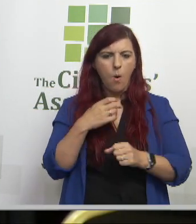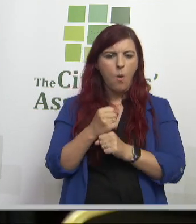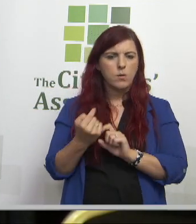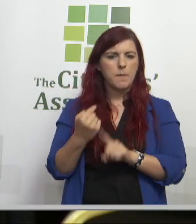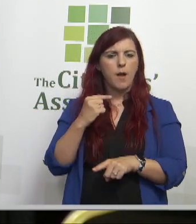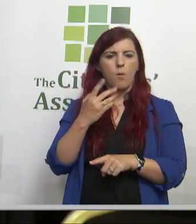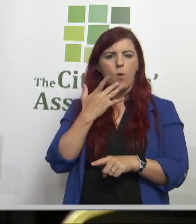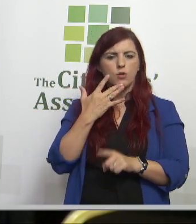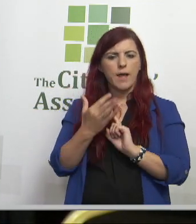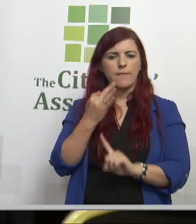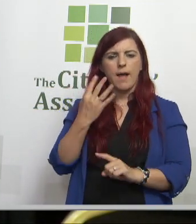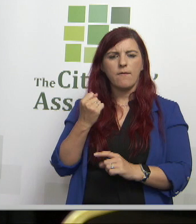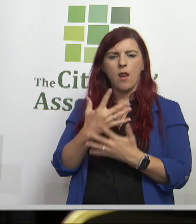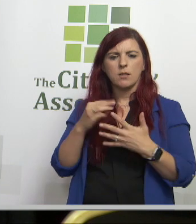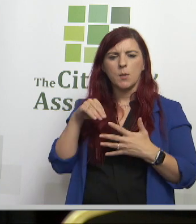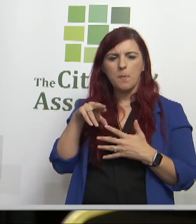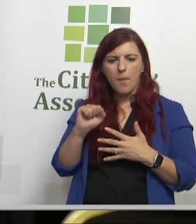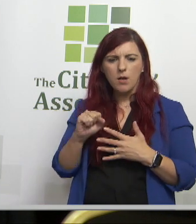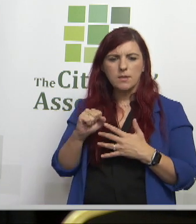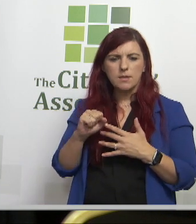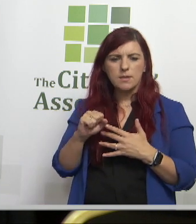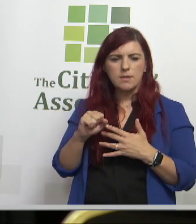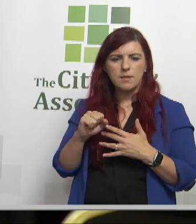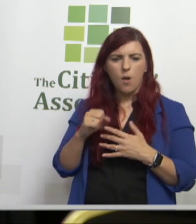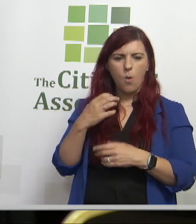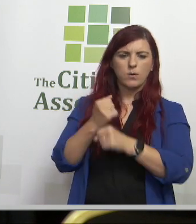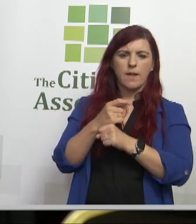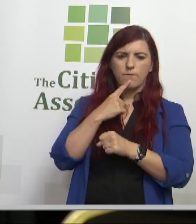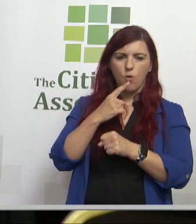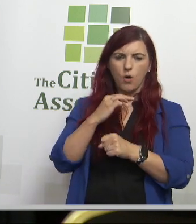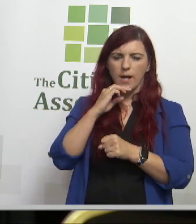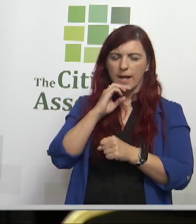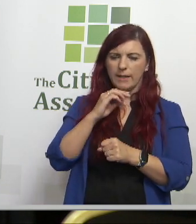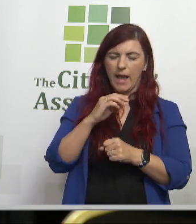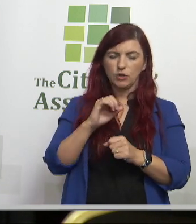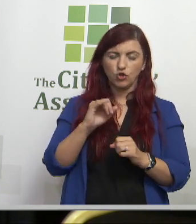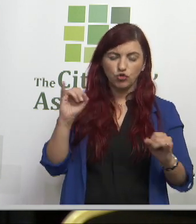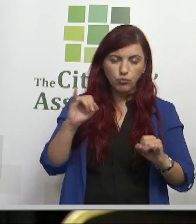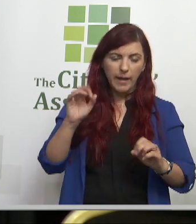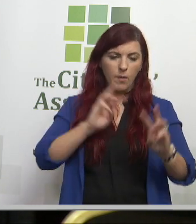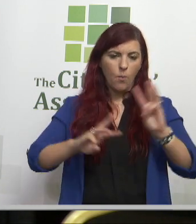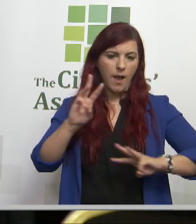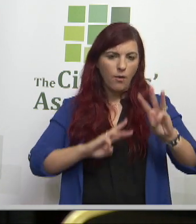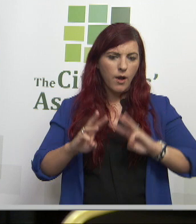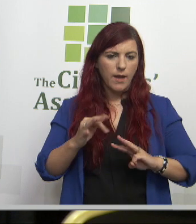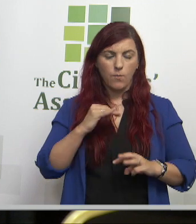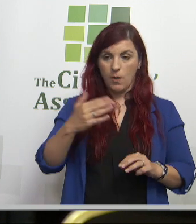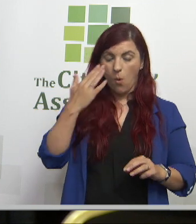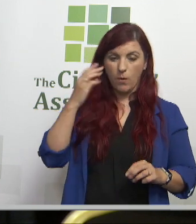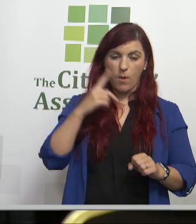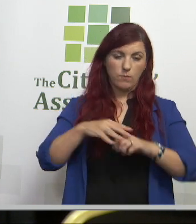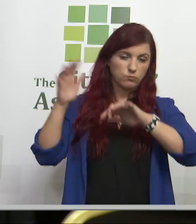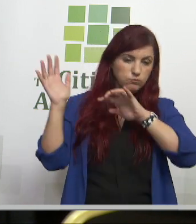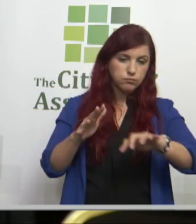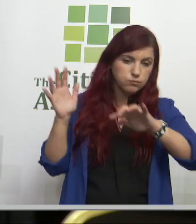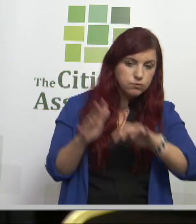there's a lot of mosses in times of extreme weather events. So these intense rainfall events that we're going to have more of in the future, wetlands